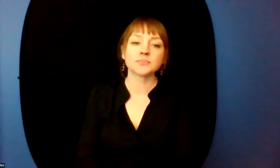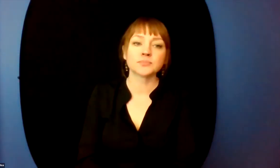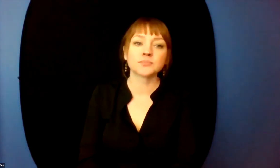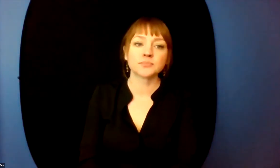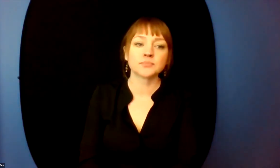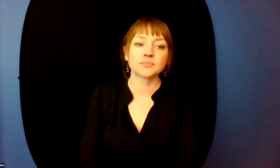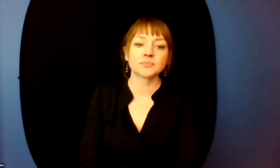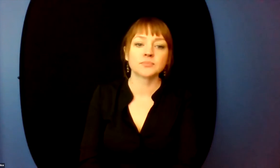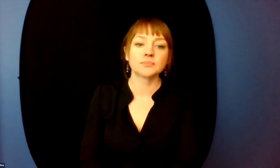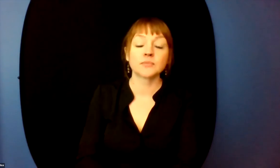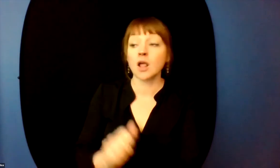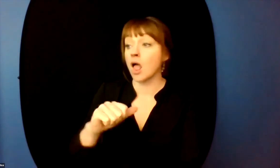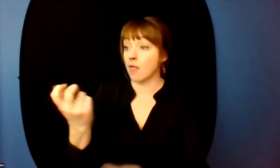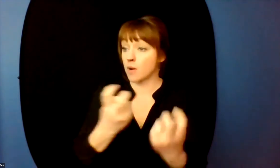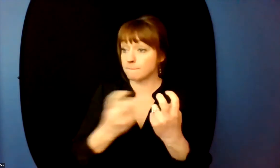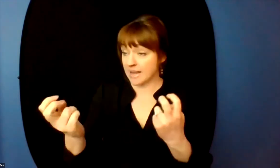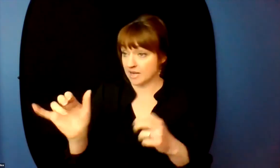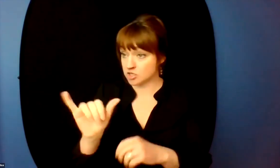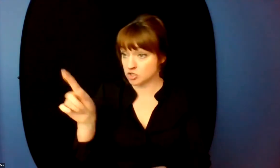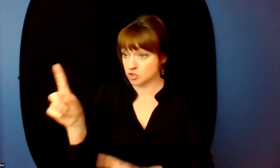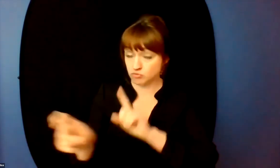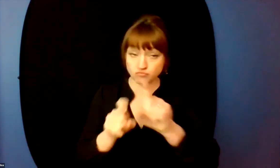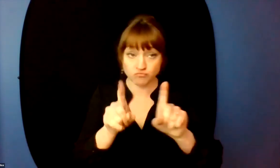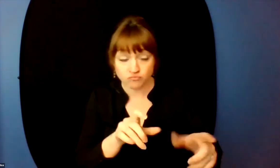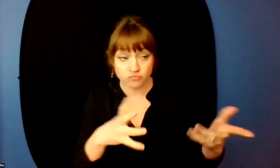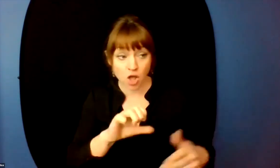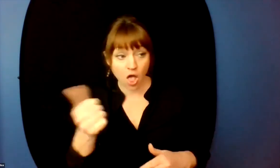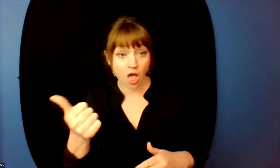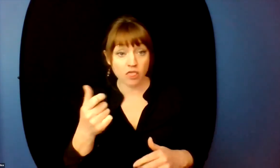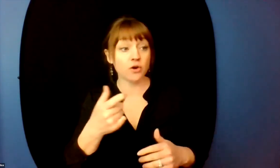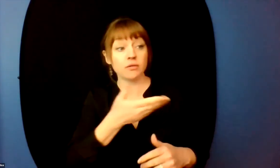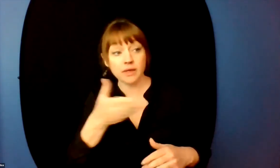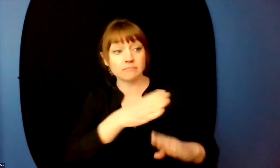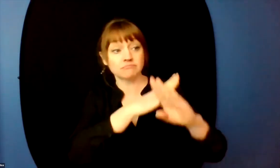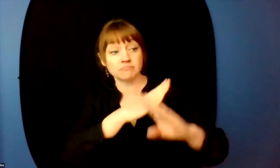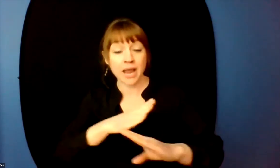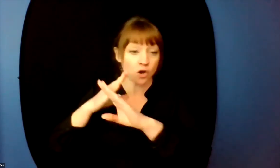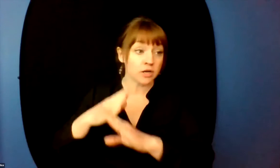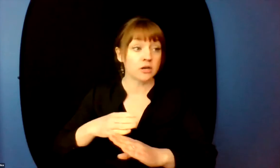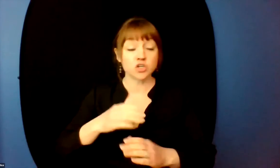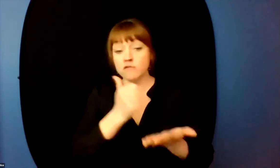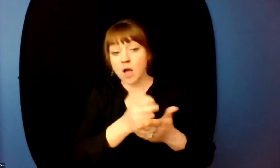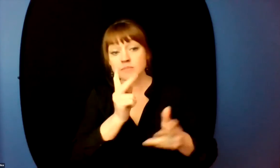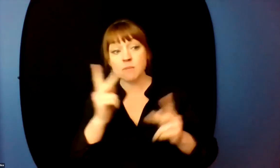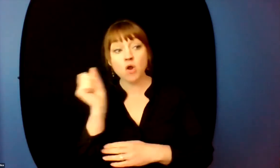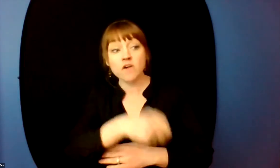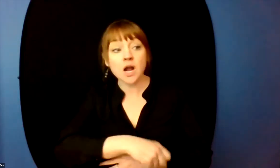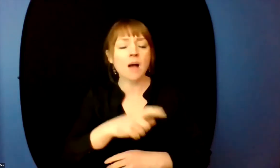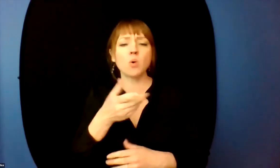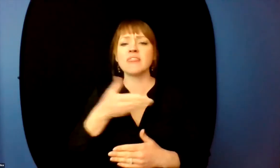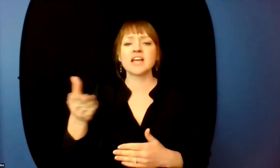And then to our other panelists too, are there barriers that you've helped someone overcome, or things that you think still really throw